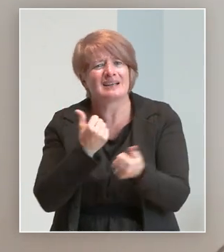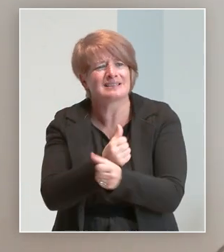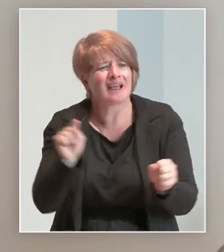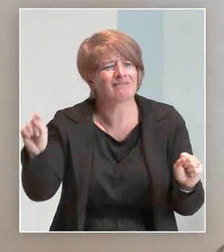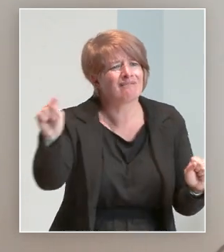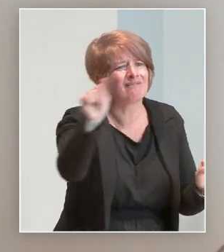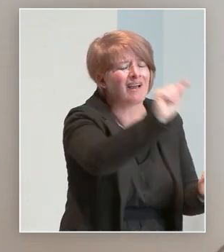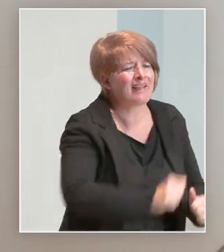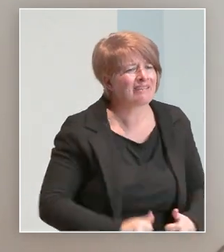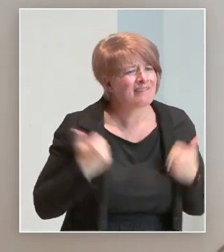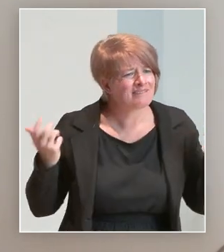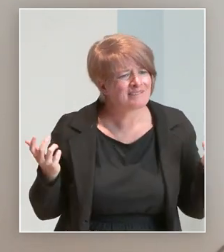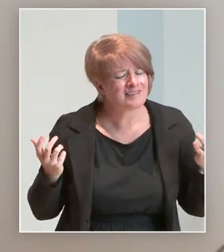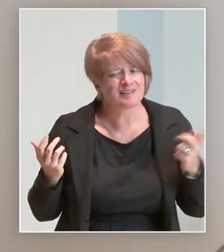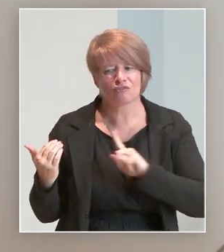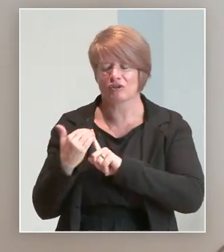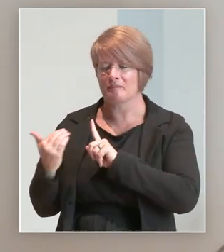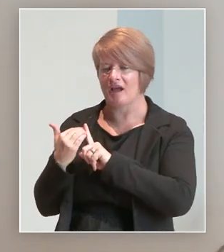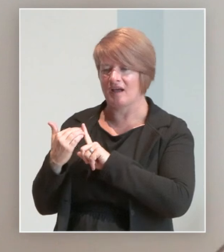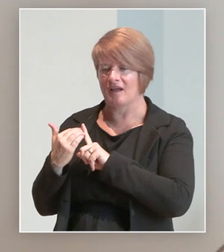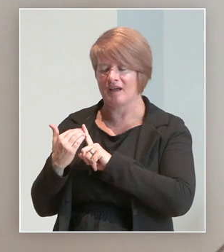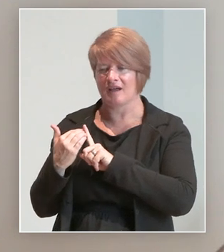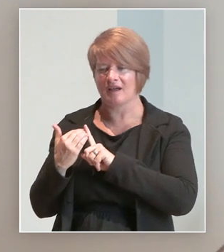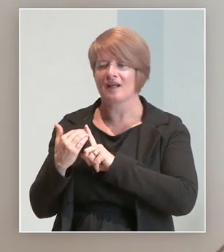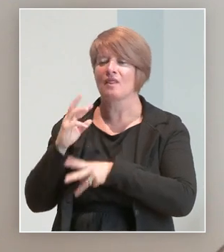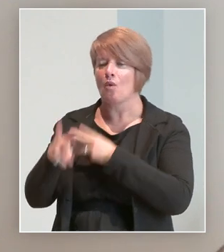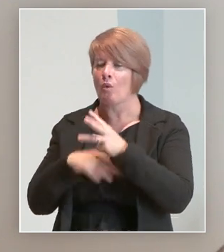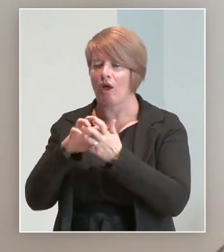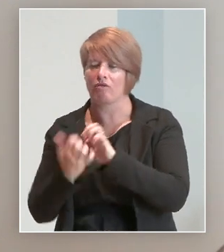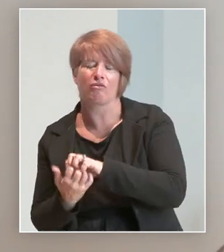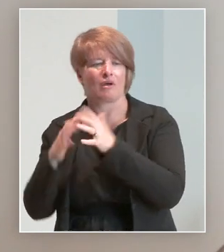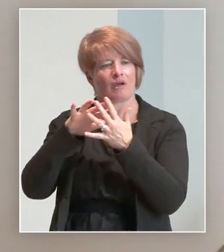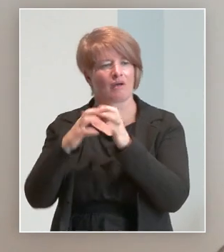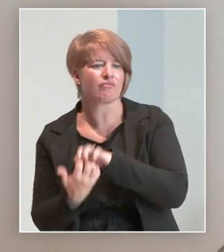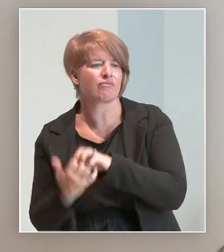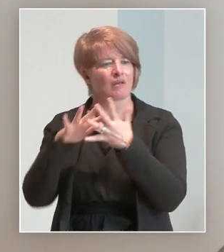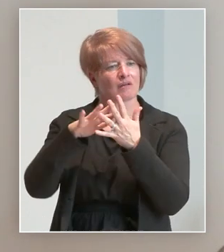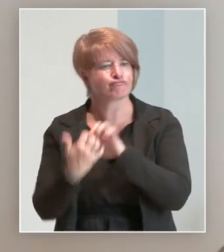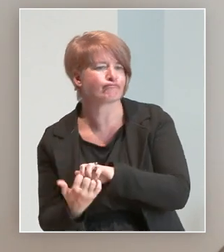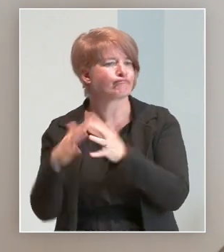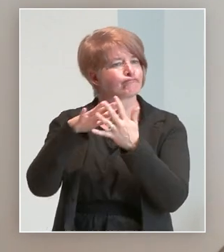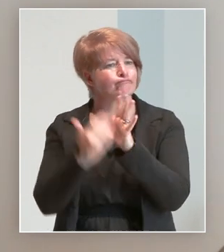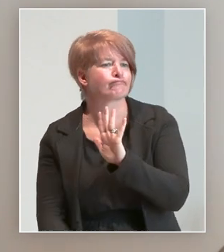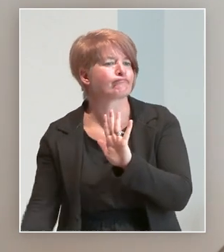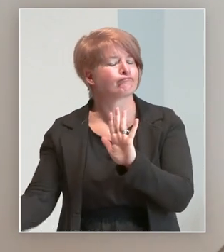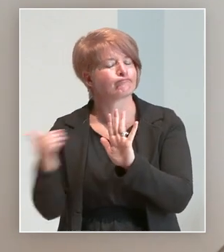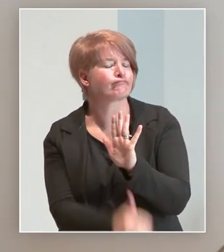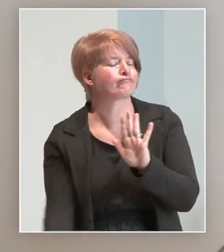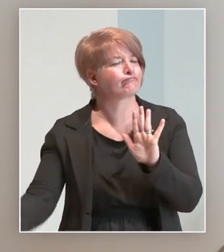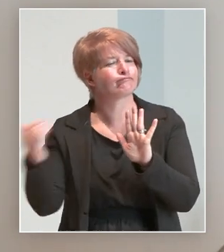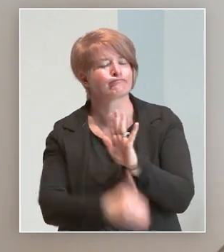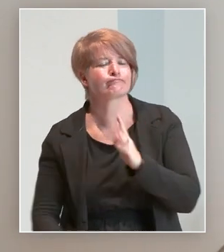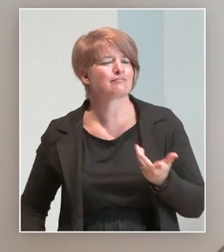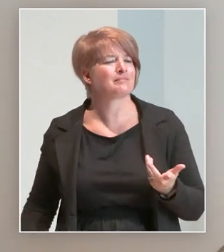This woman is reminded that the world has been unmade so many times and remade over and over and over again. much